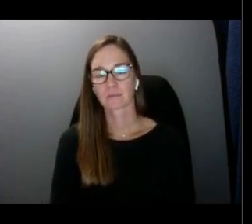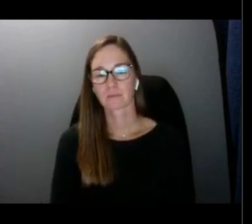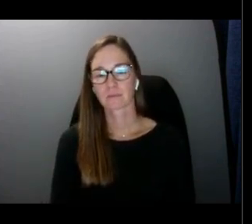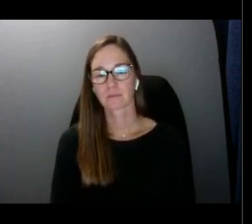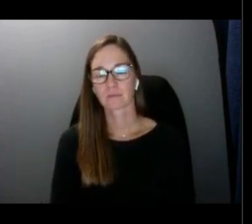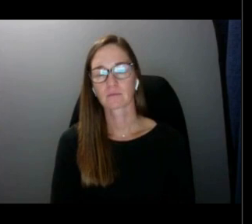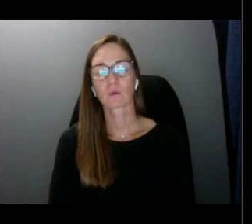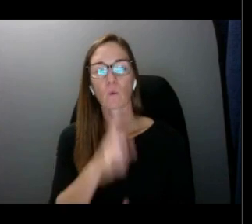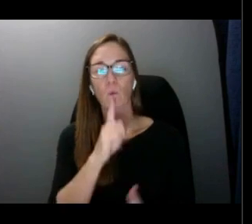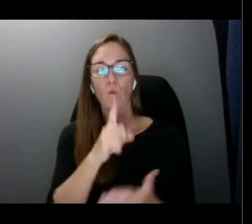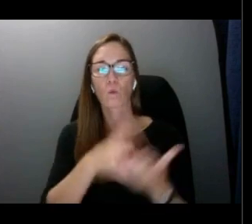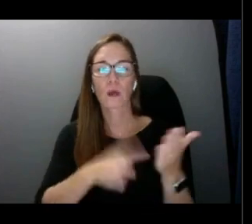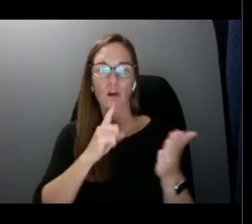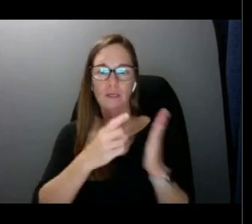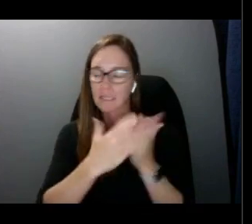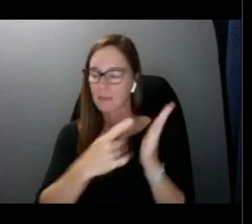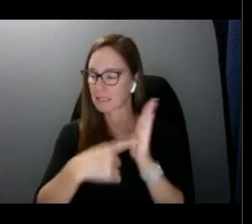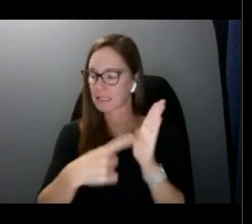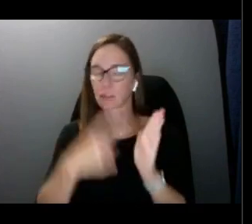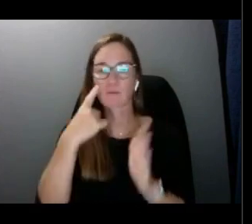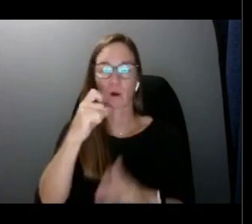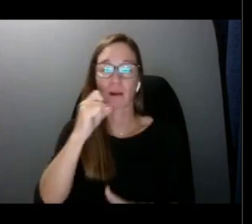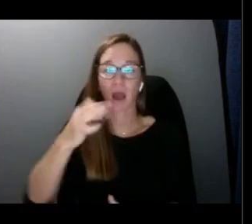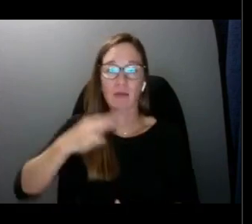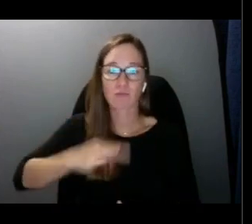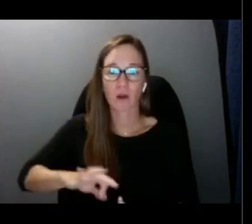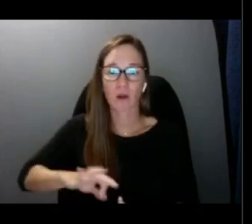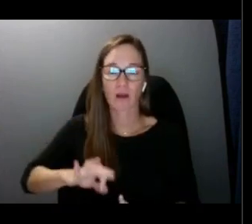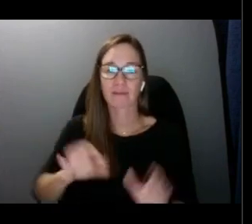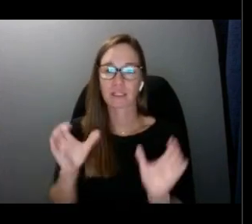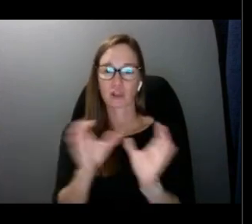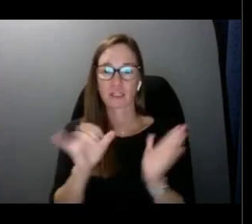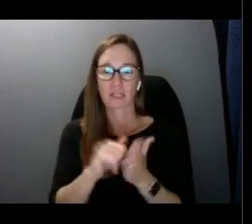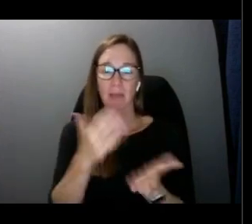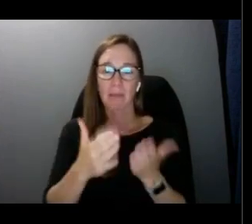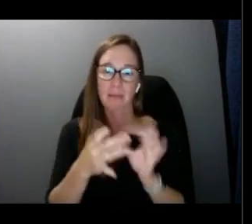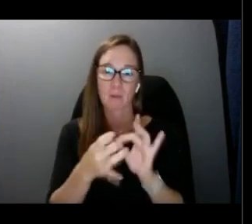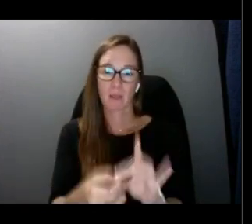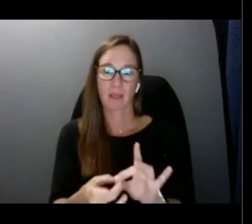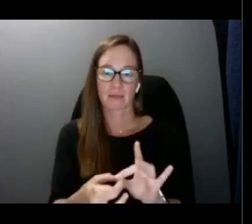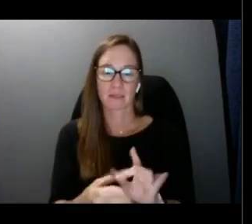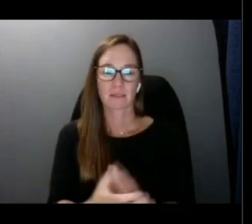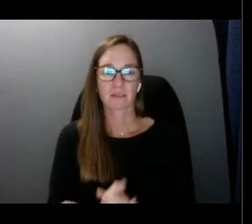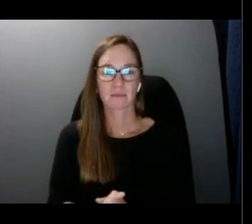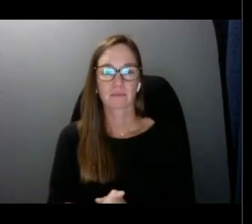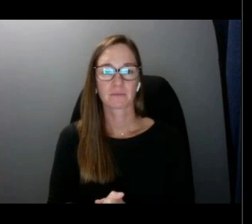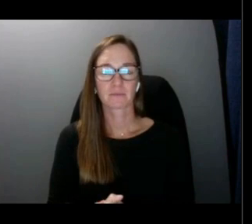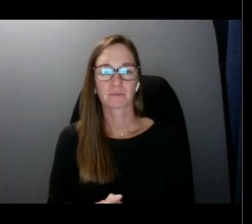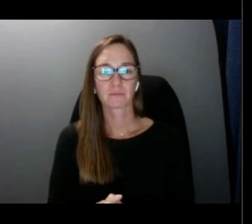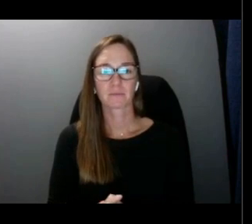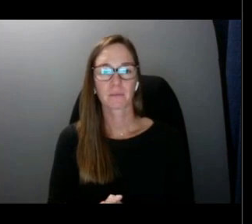What are some examples of nonprofit certifications that might be relevant?